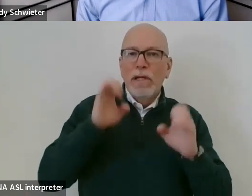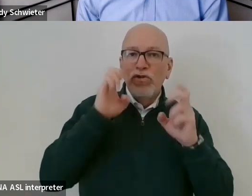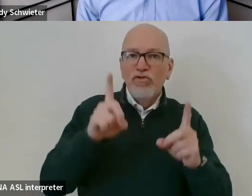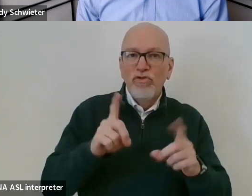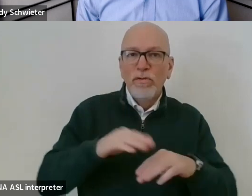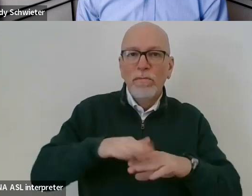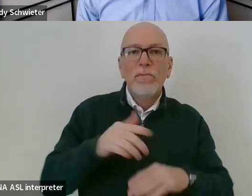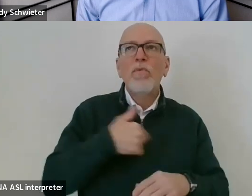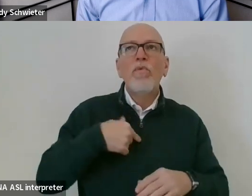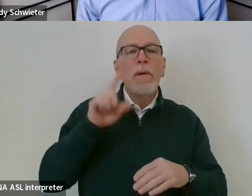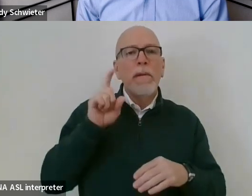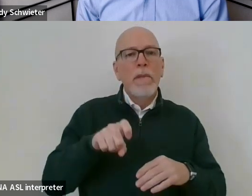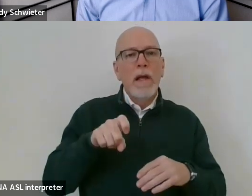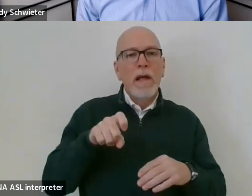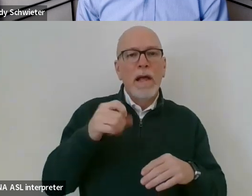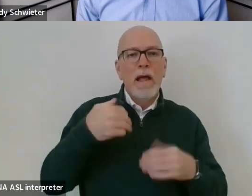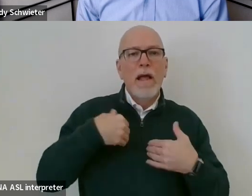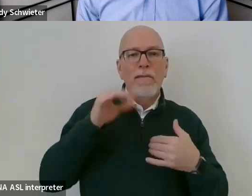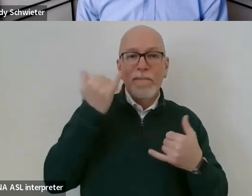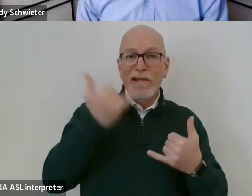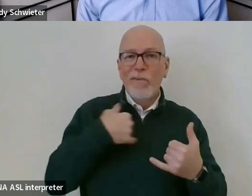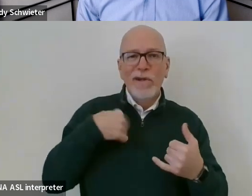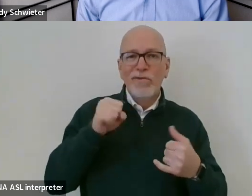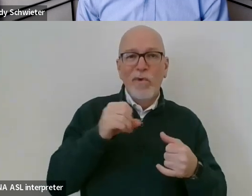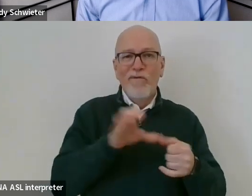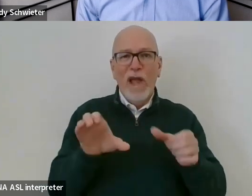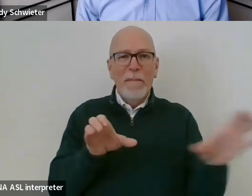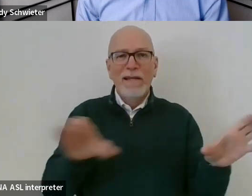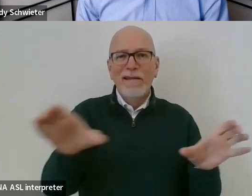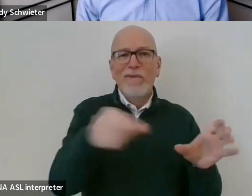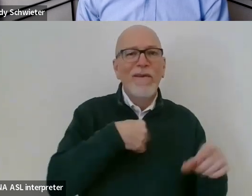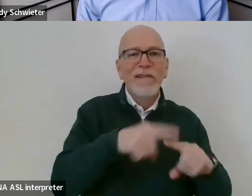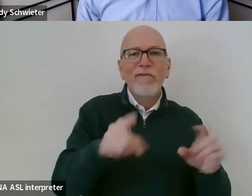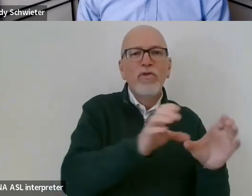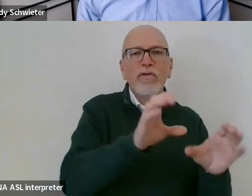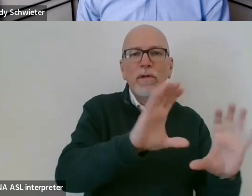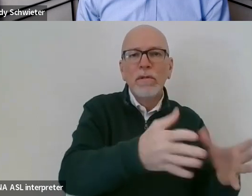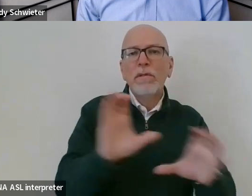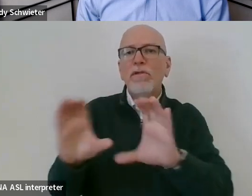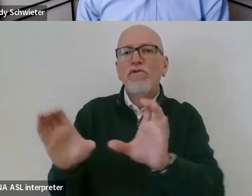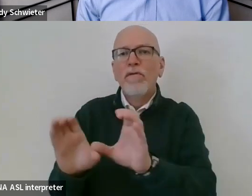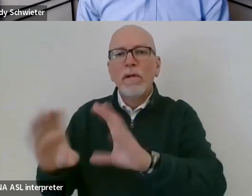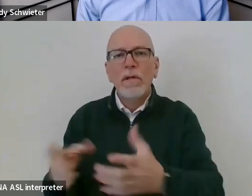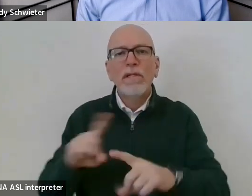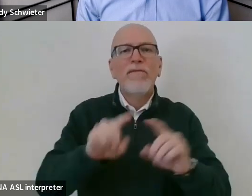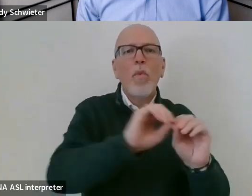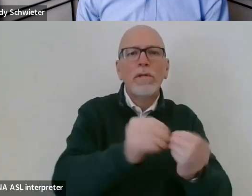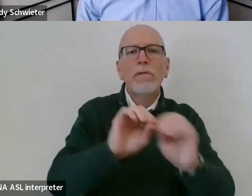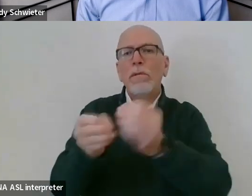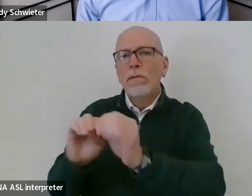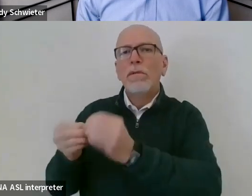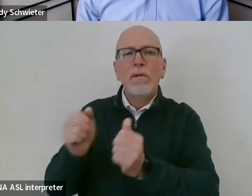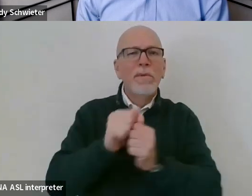stand united. The profession is fragmented. We have 2 certification bodies. We have a number of professional organizations with very